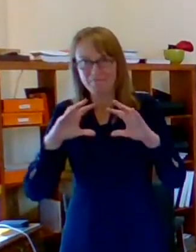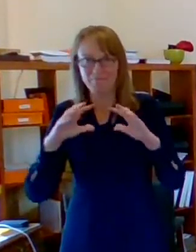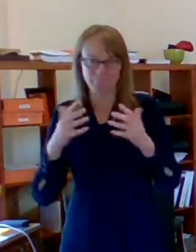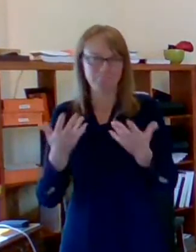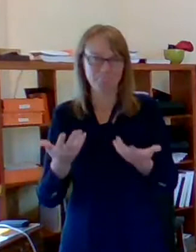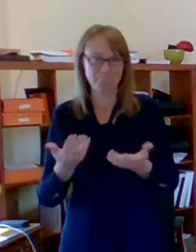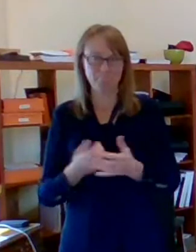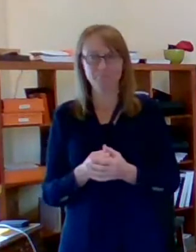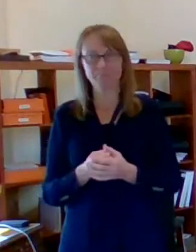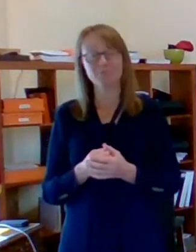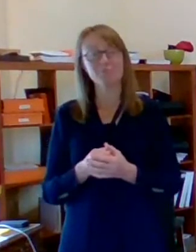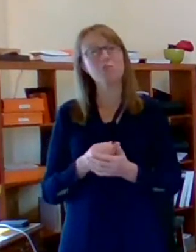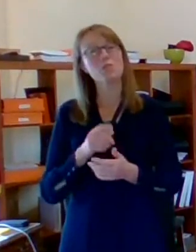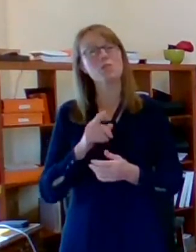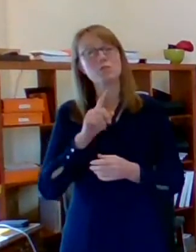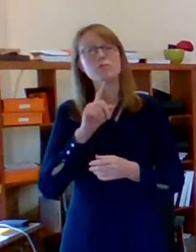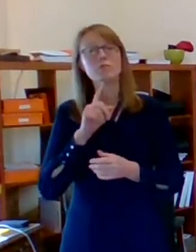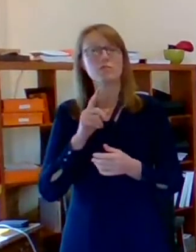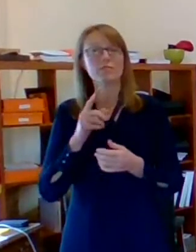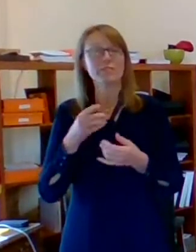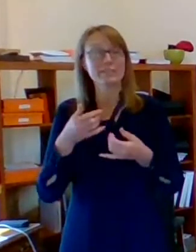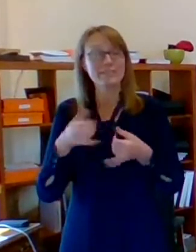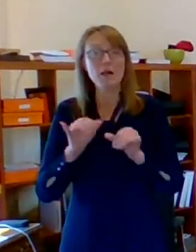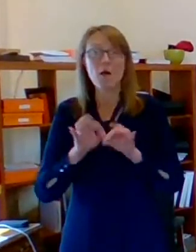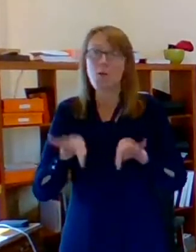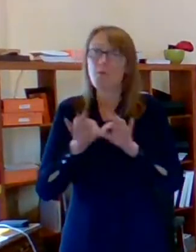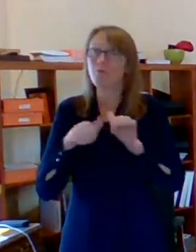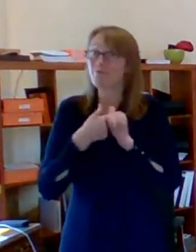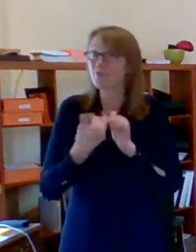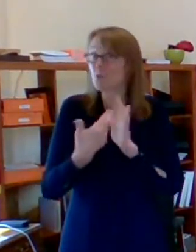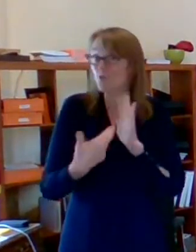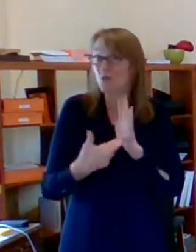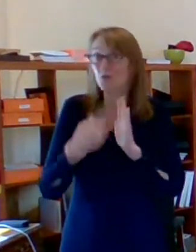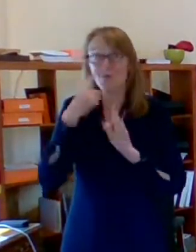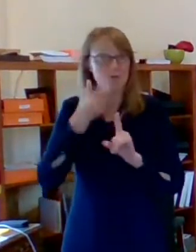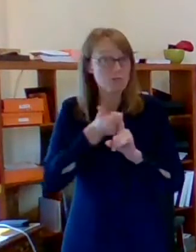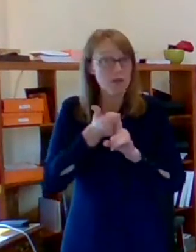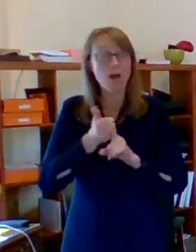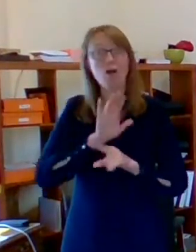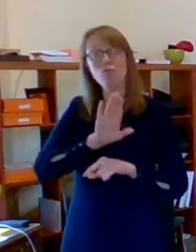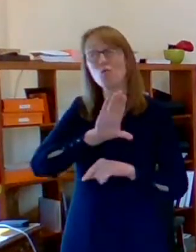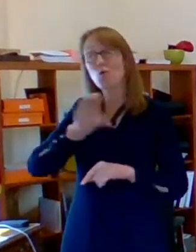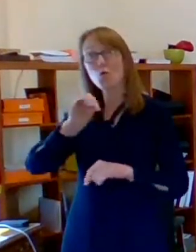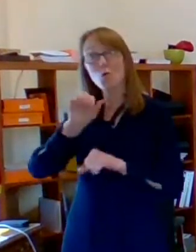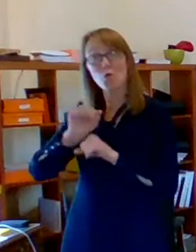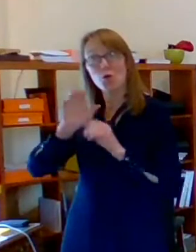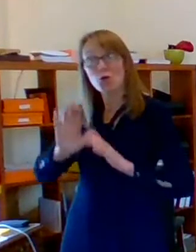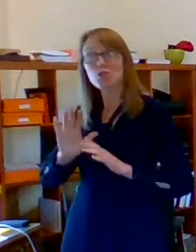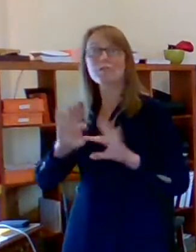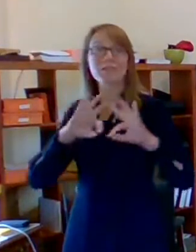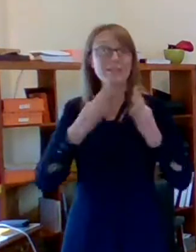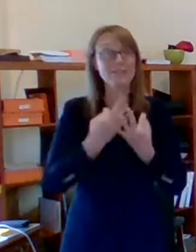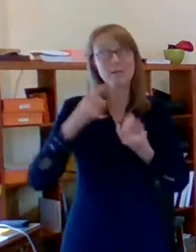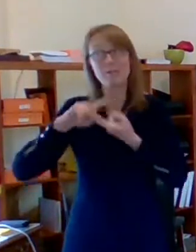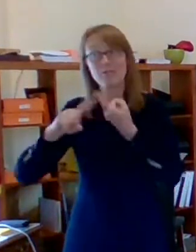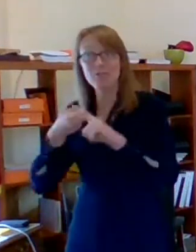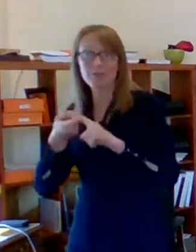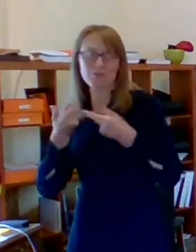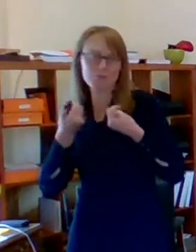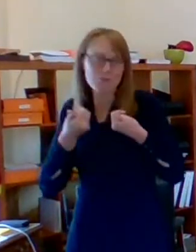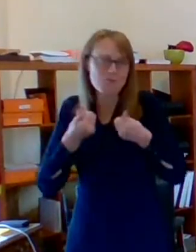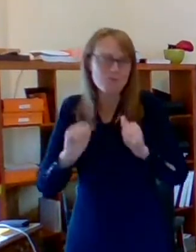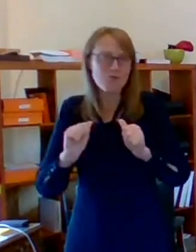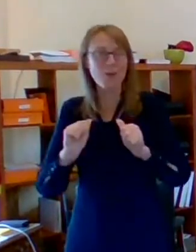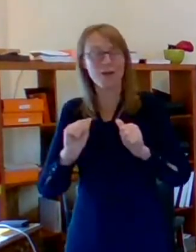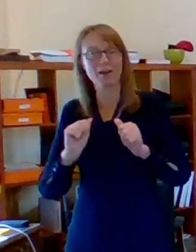you, your coworkers, your relatives, your family, your friends. Try to be vigilant. Wear